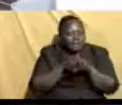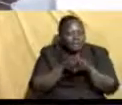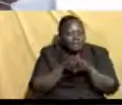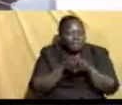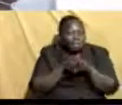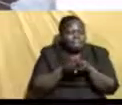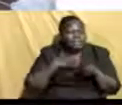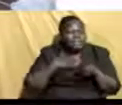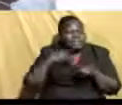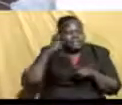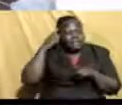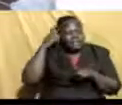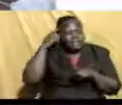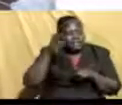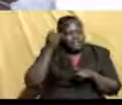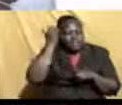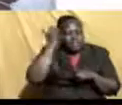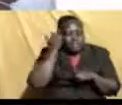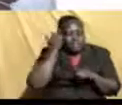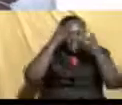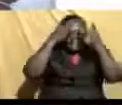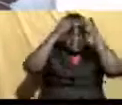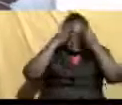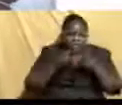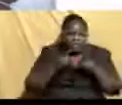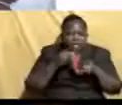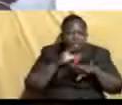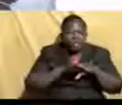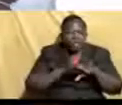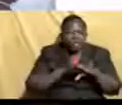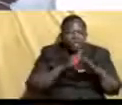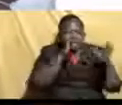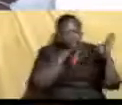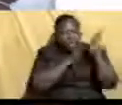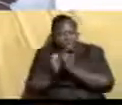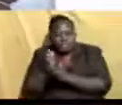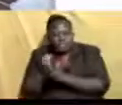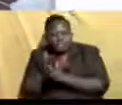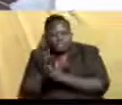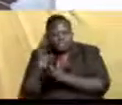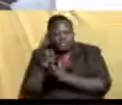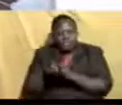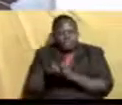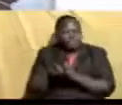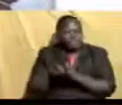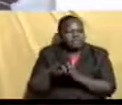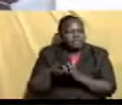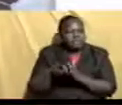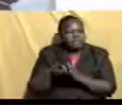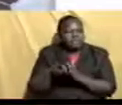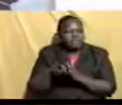also determine the issue of immunity against proceedings and immunity against